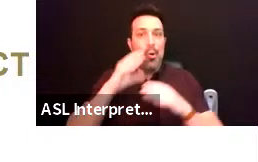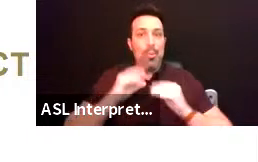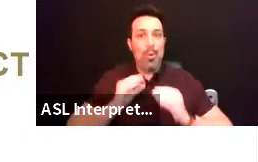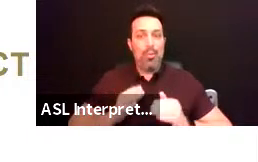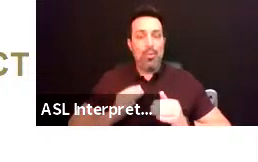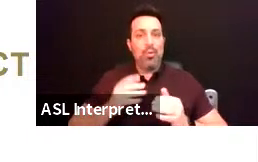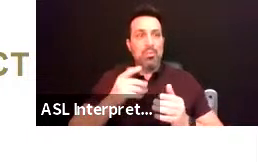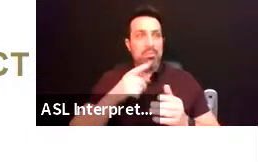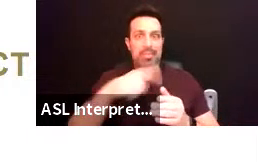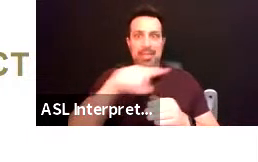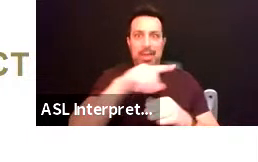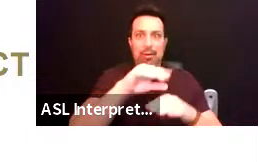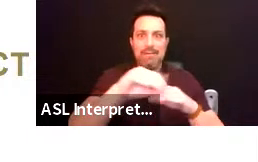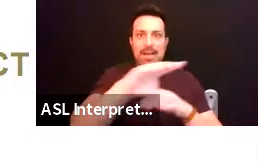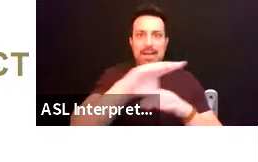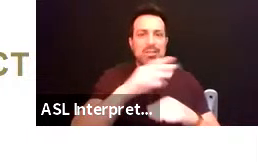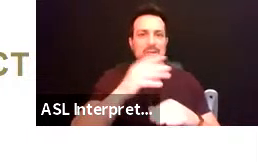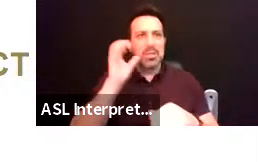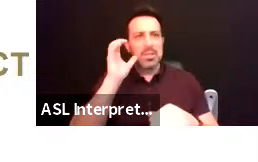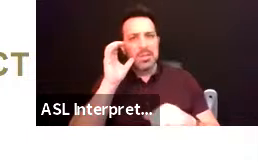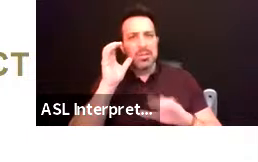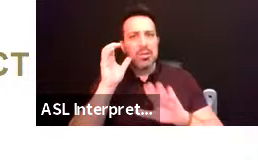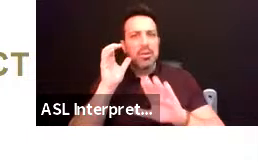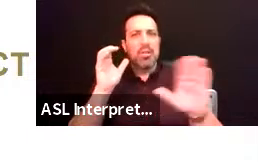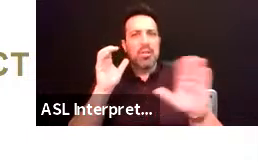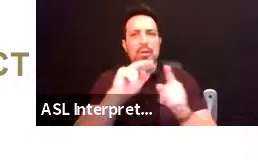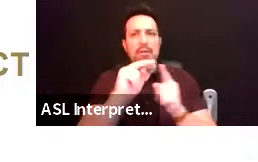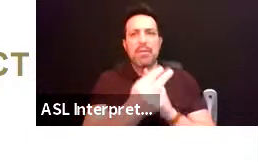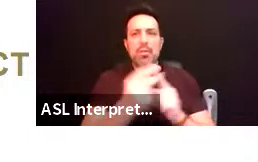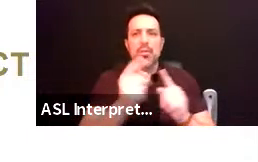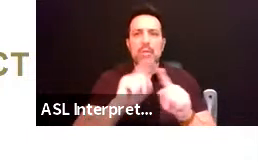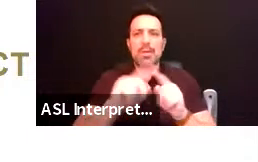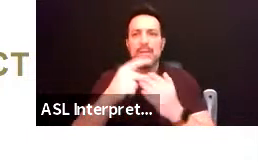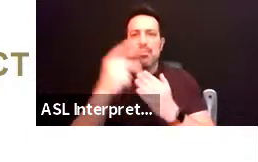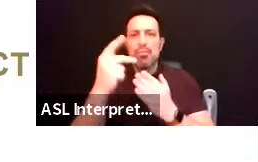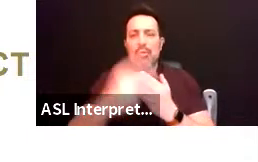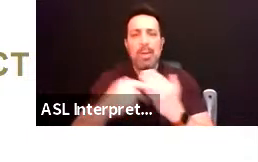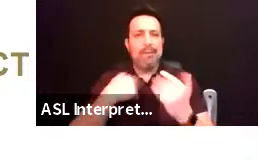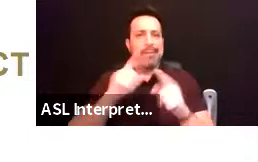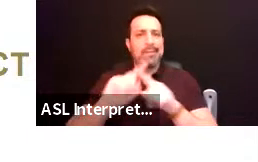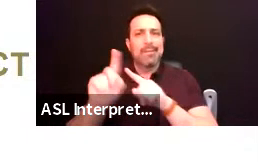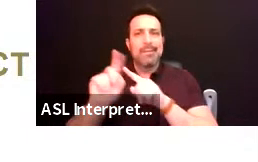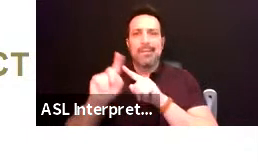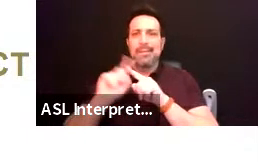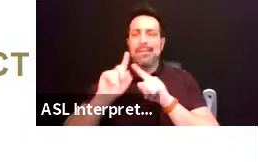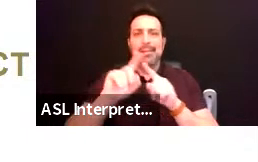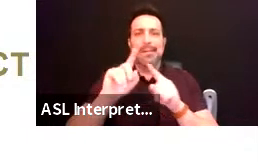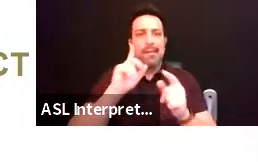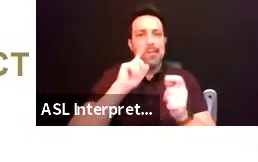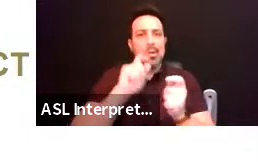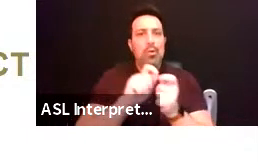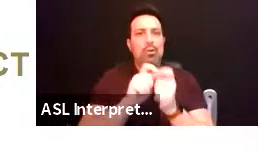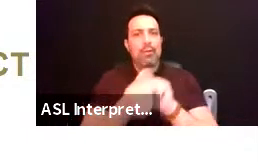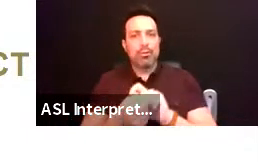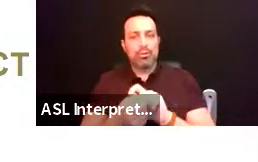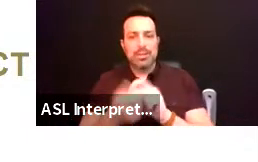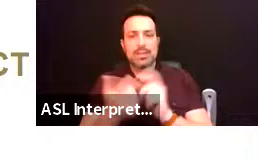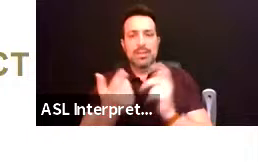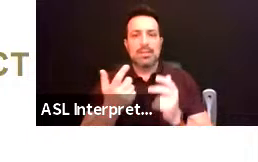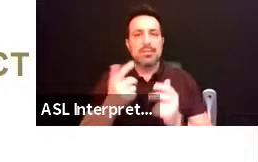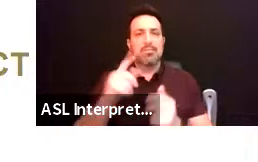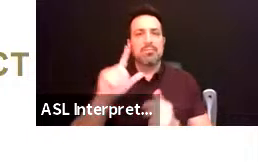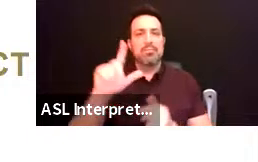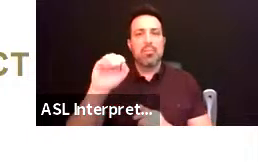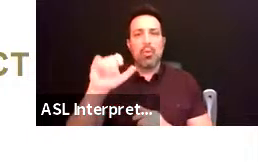views on what different programs, there's a lot of different mechanisms for conversion,